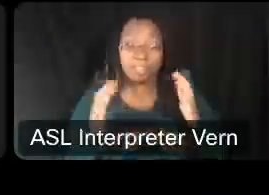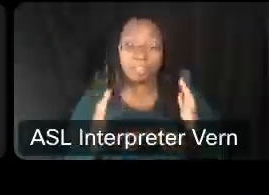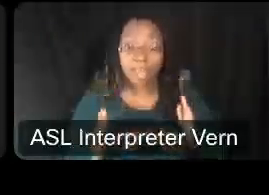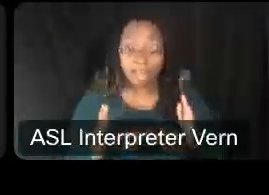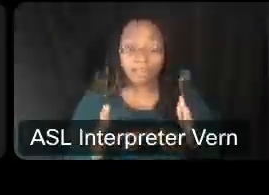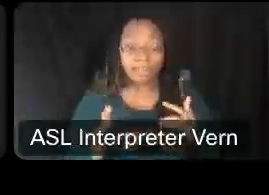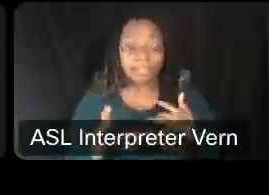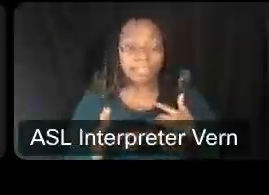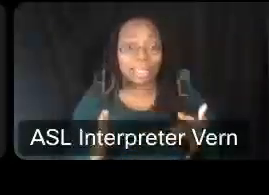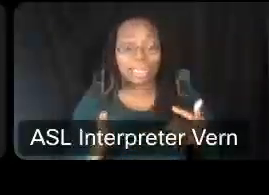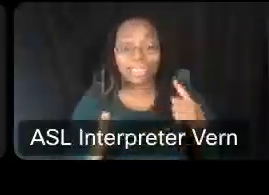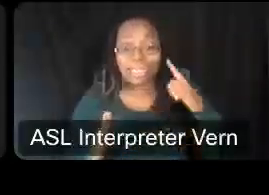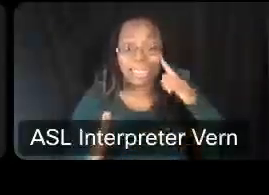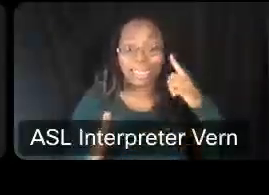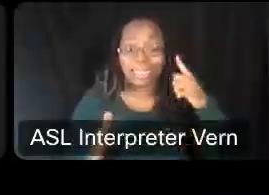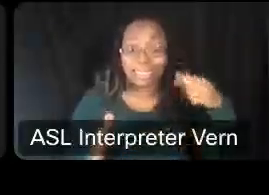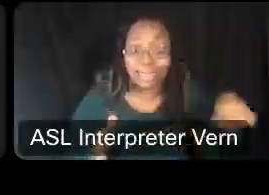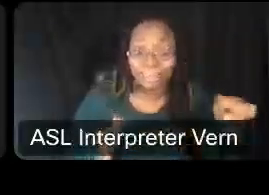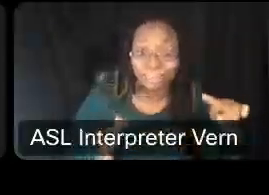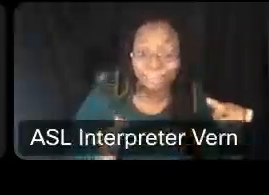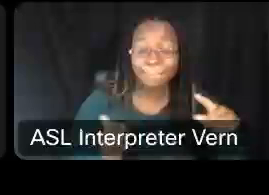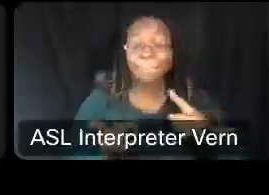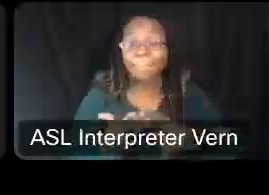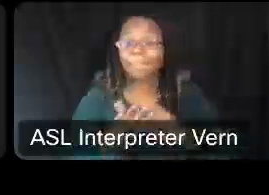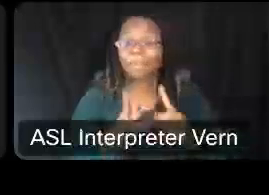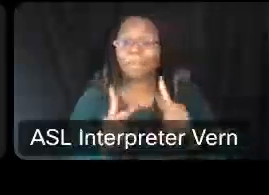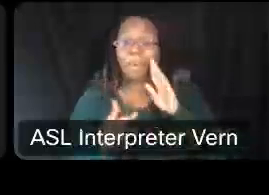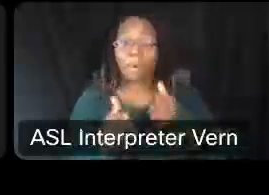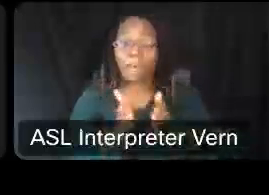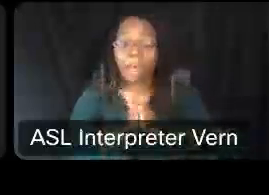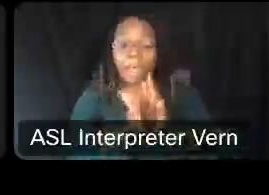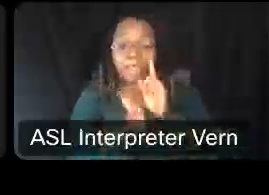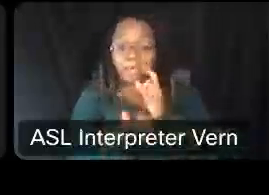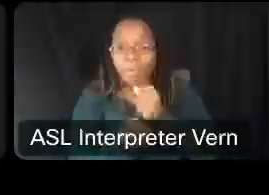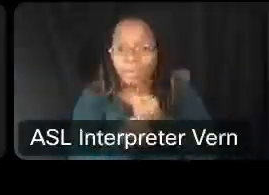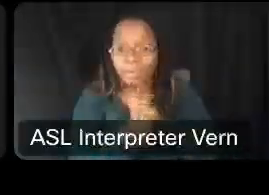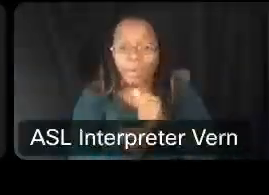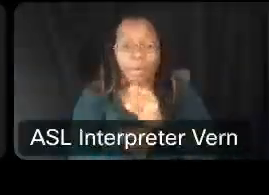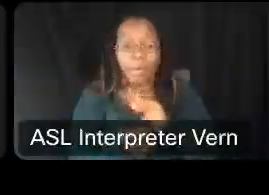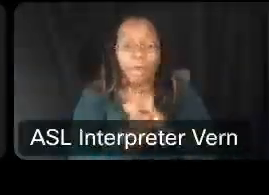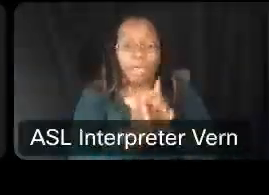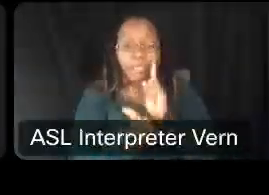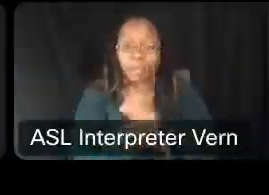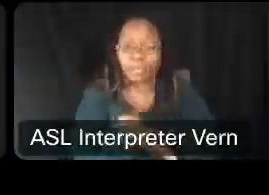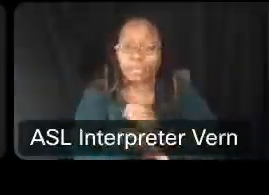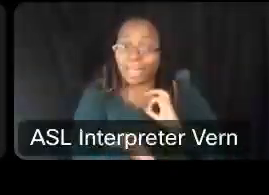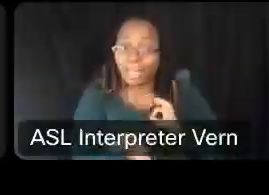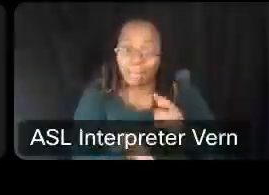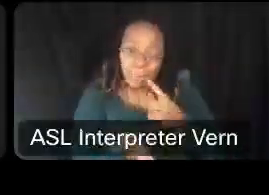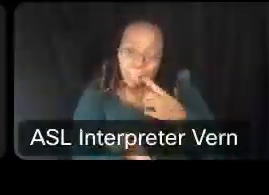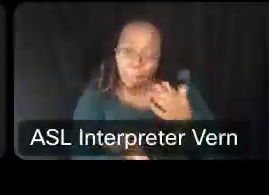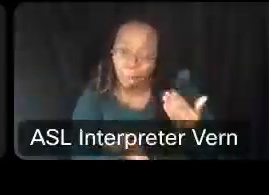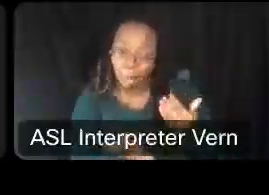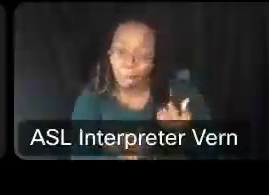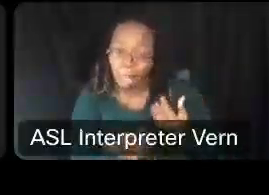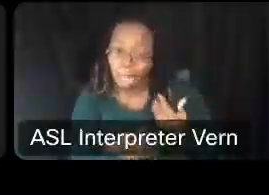them. Sometimes folks have asked for an advocate or asked for staff to be nearby, sometimes in the room,